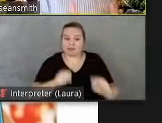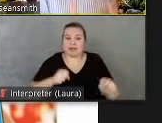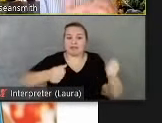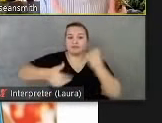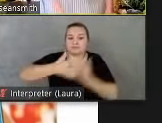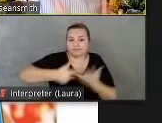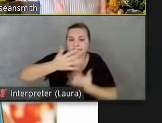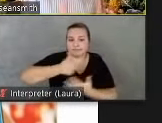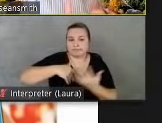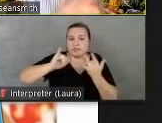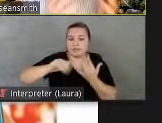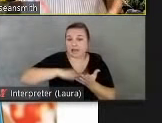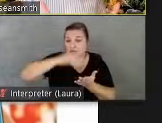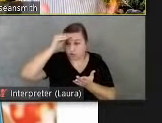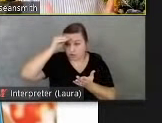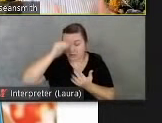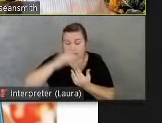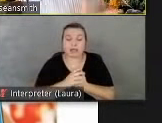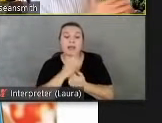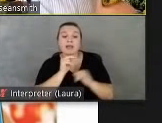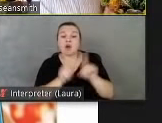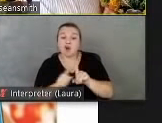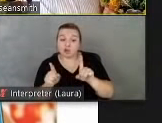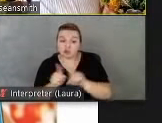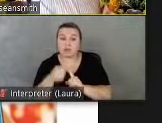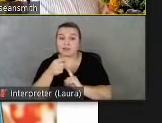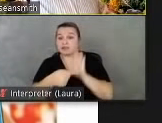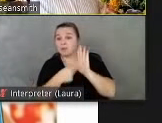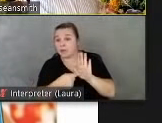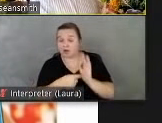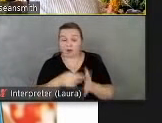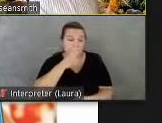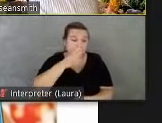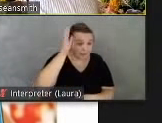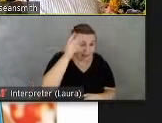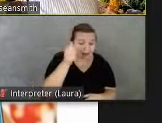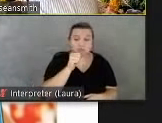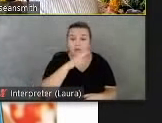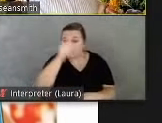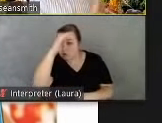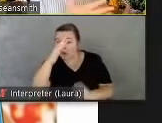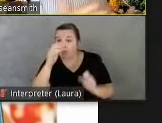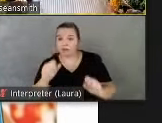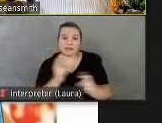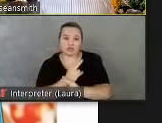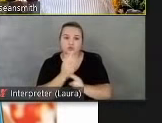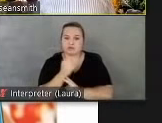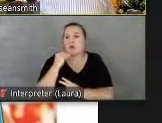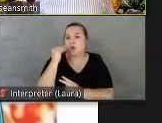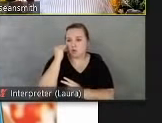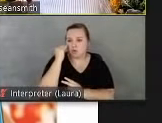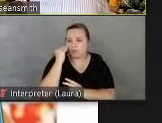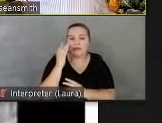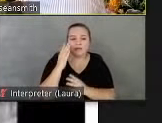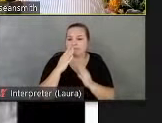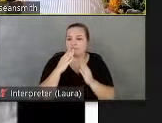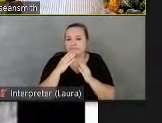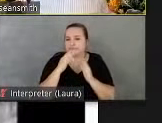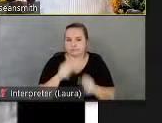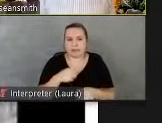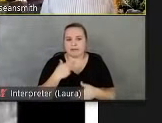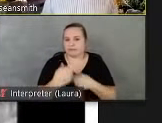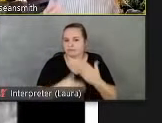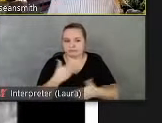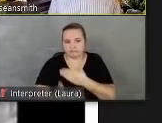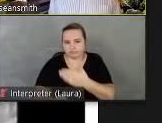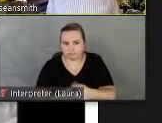that learning. And by the way, these are models that mom and dad, grandma and grandpa can facilitate at home. The list goes on. All right.